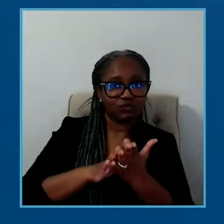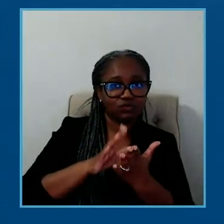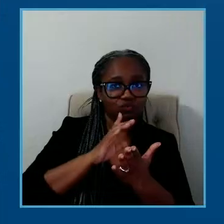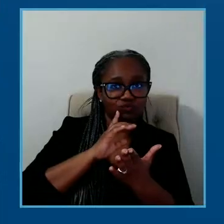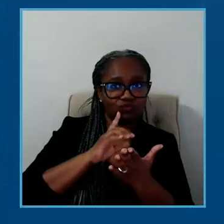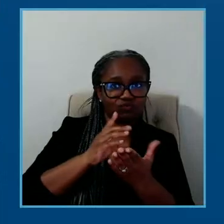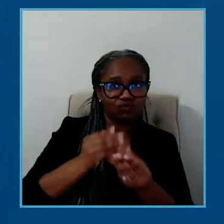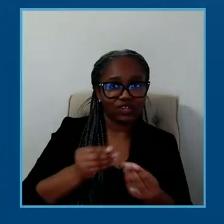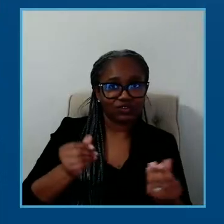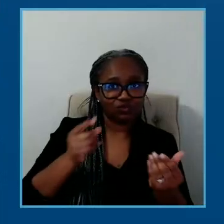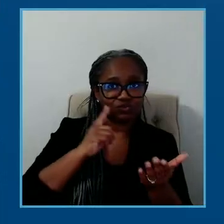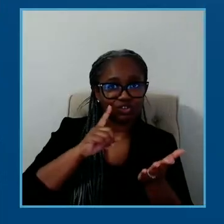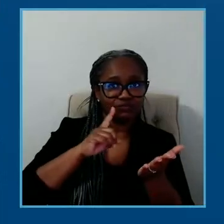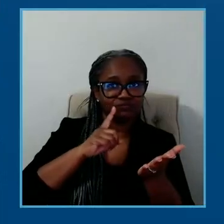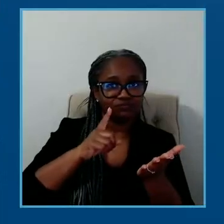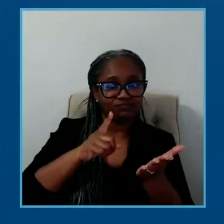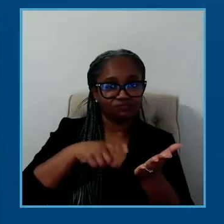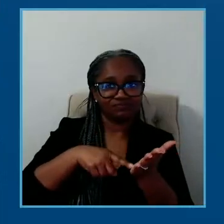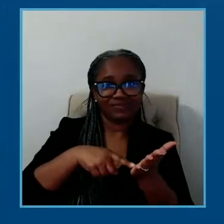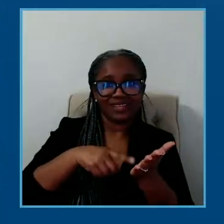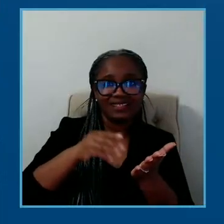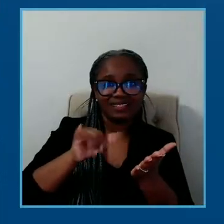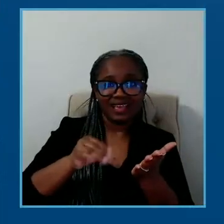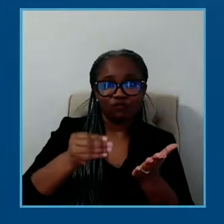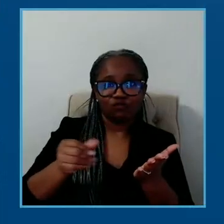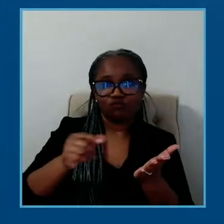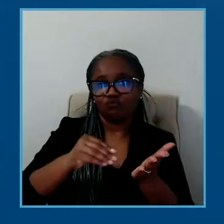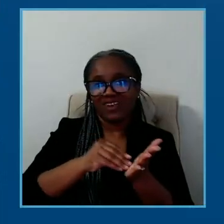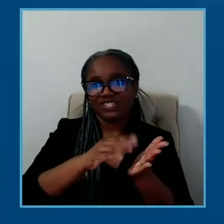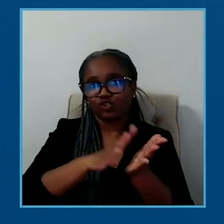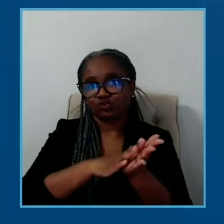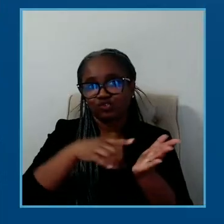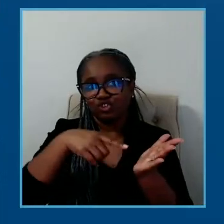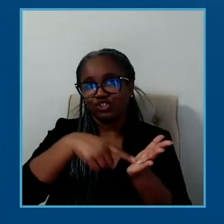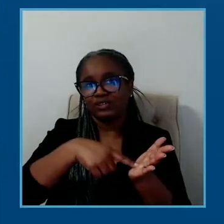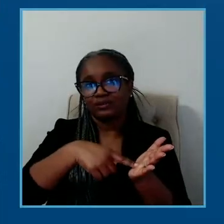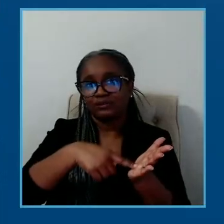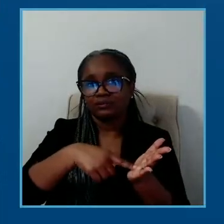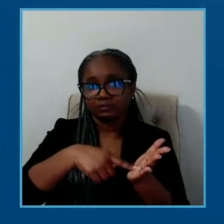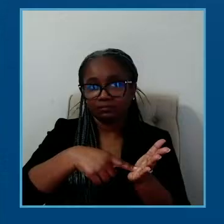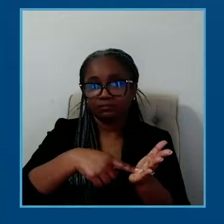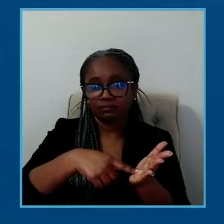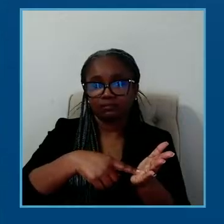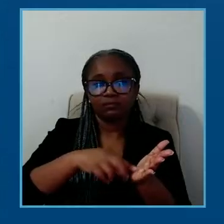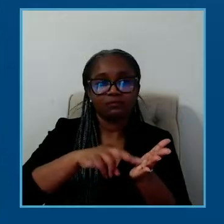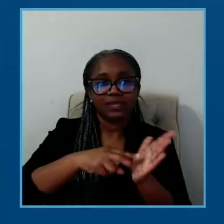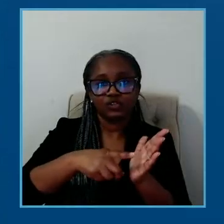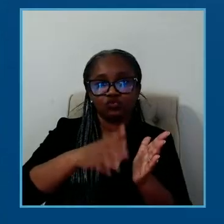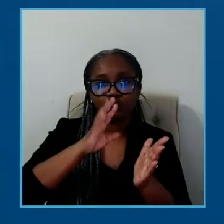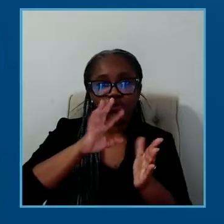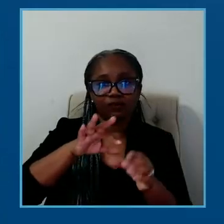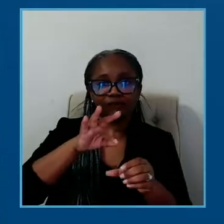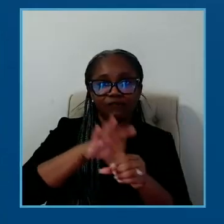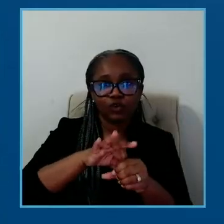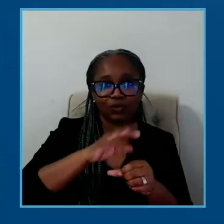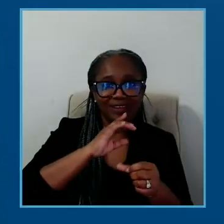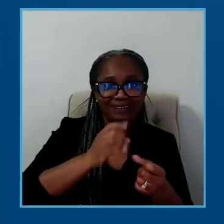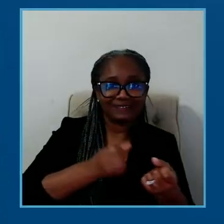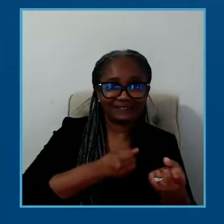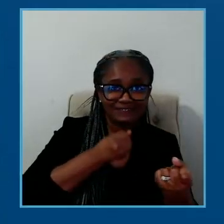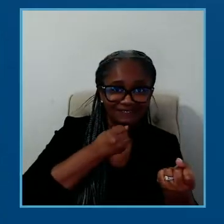A vote in favor of the resolution means that you are voting in favor of